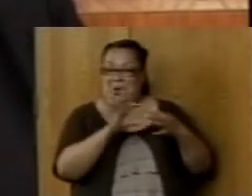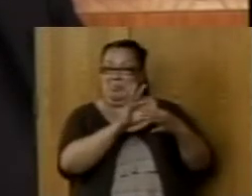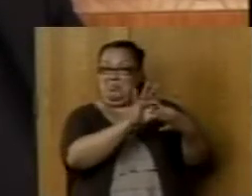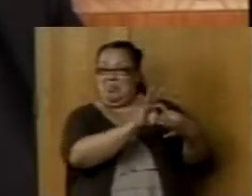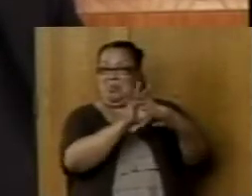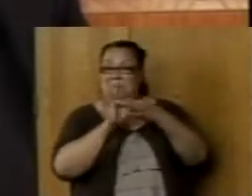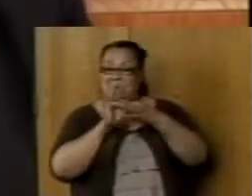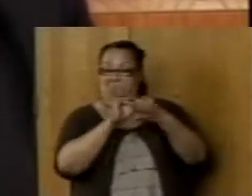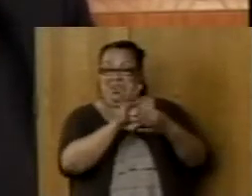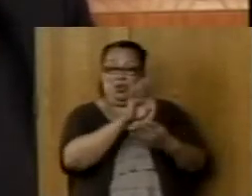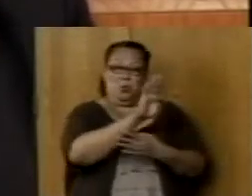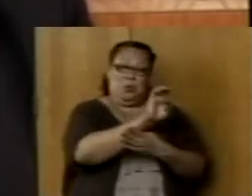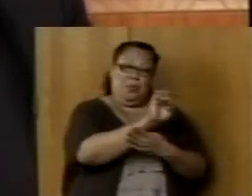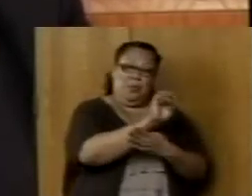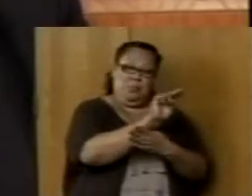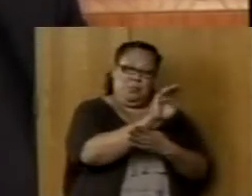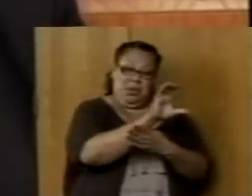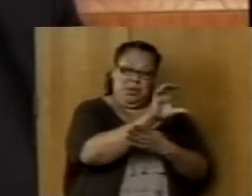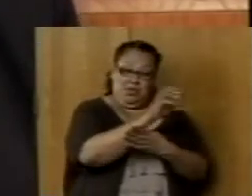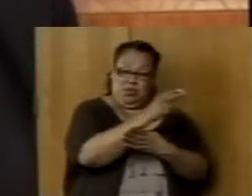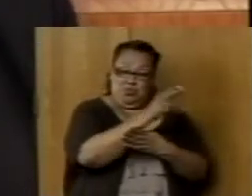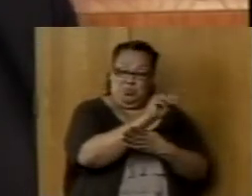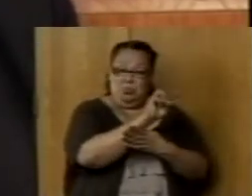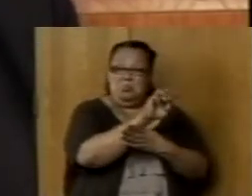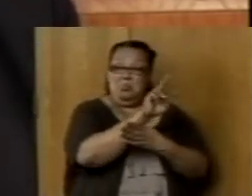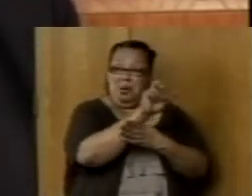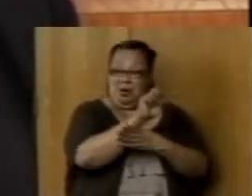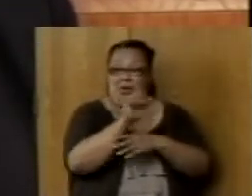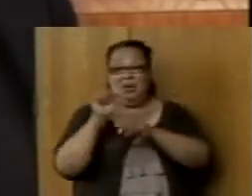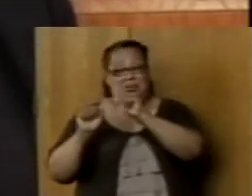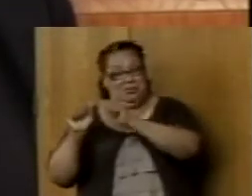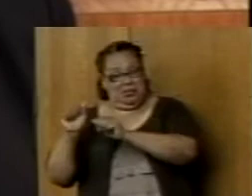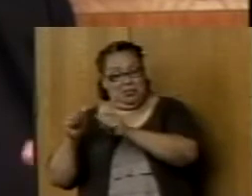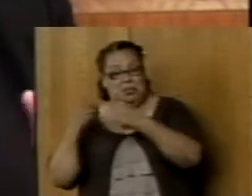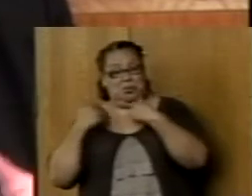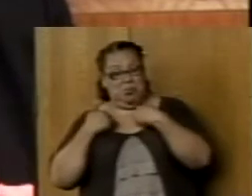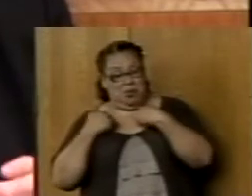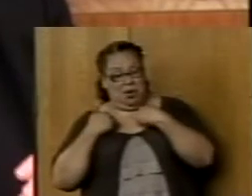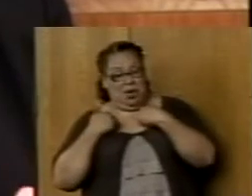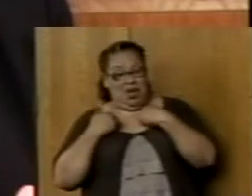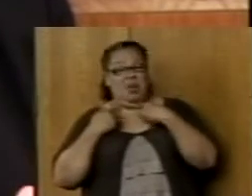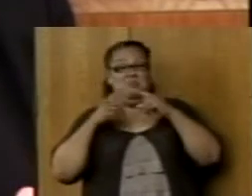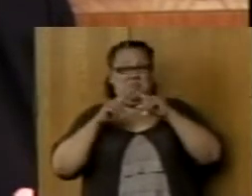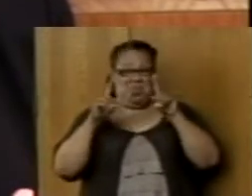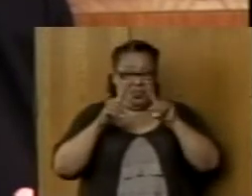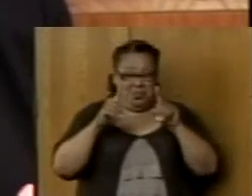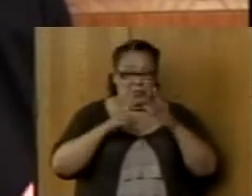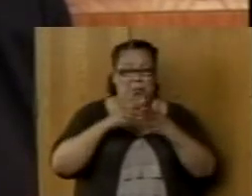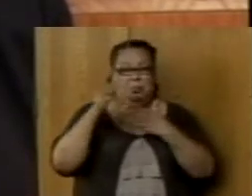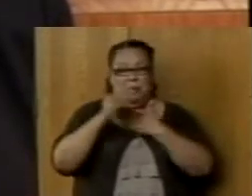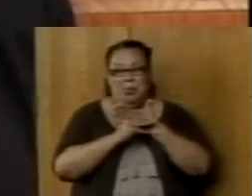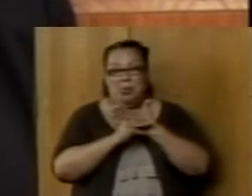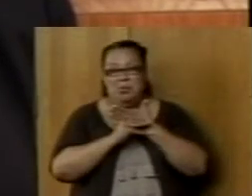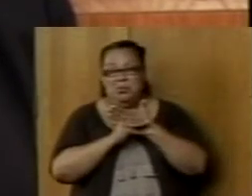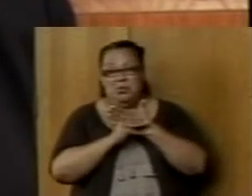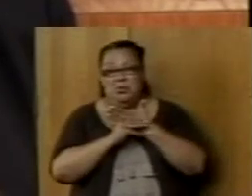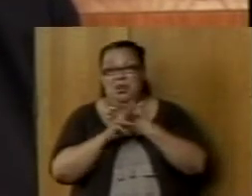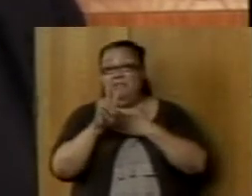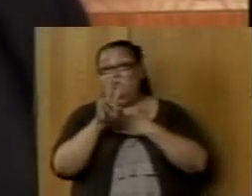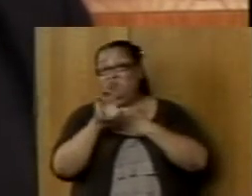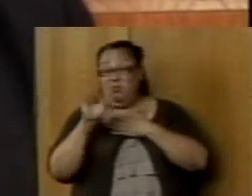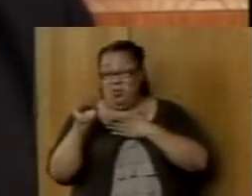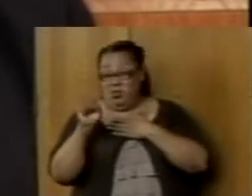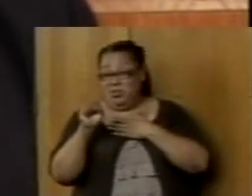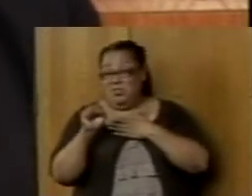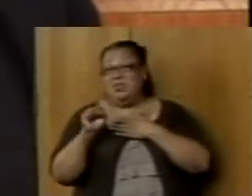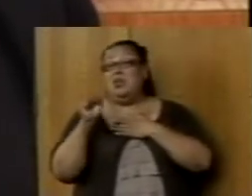the benchmarks and the assessments that we had. So in terms of actual program evaluations for the different programs versus C-Scope, which is